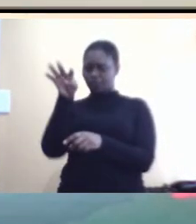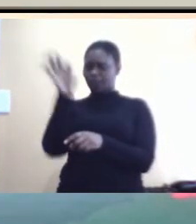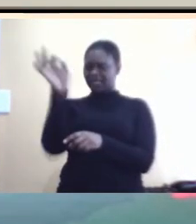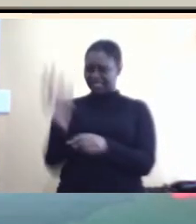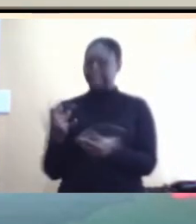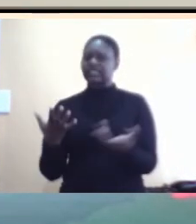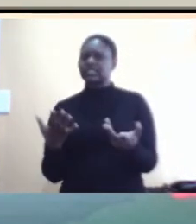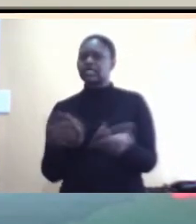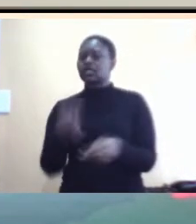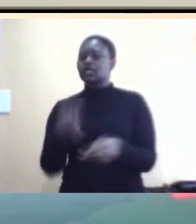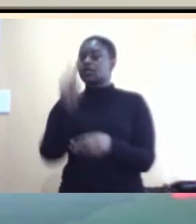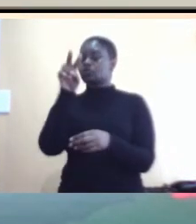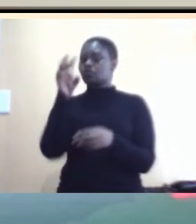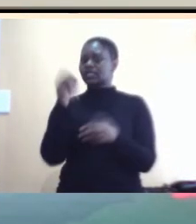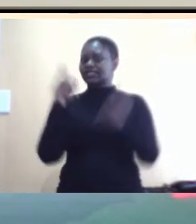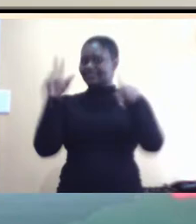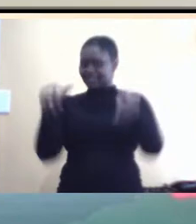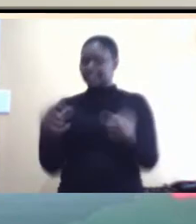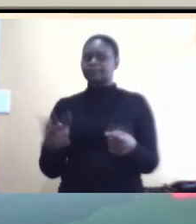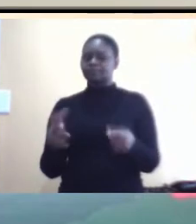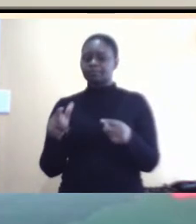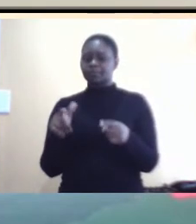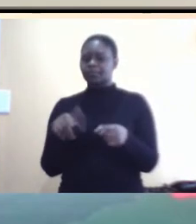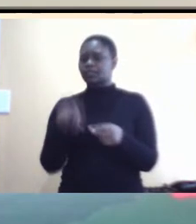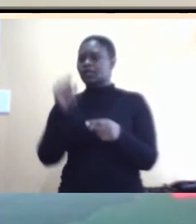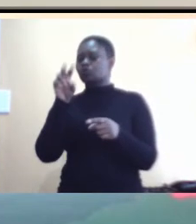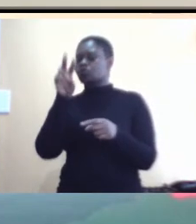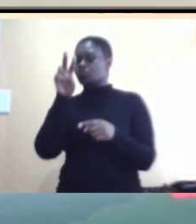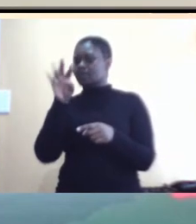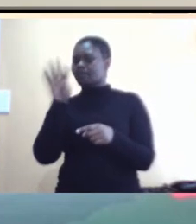23.4% in 2017 to